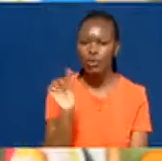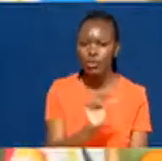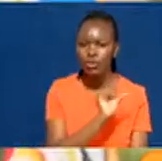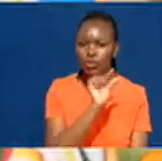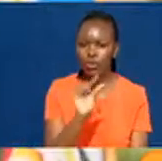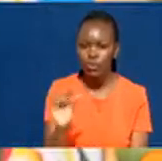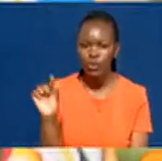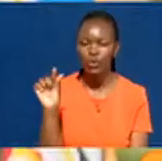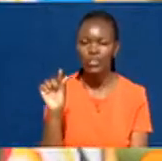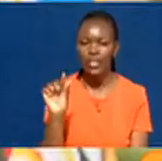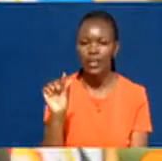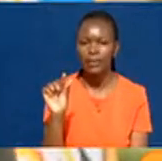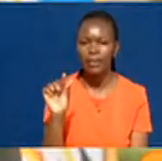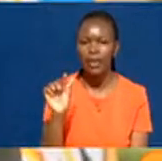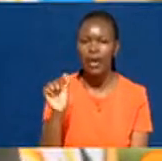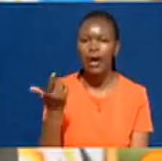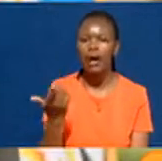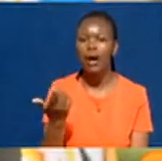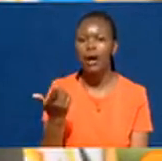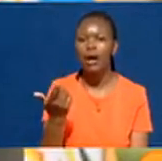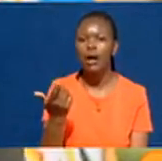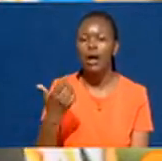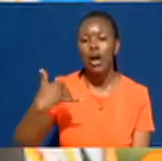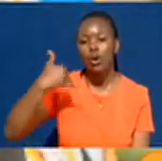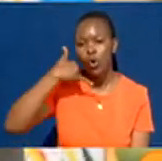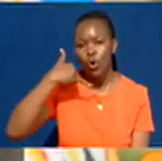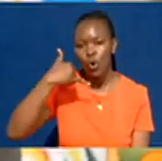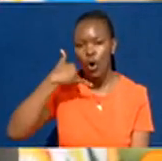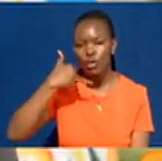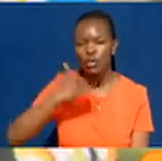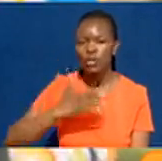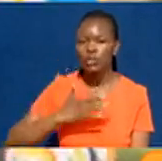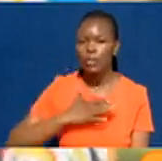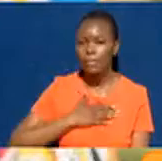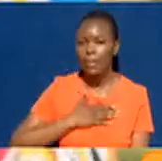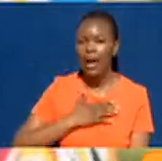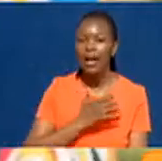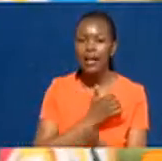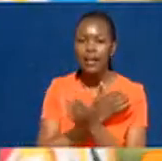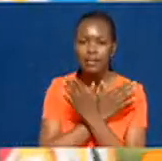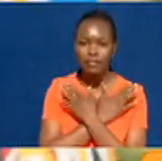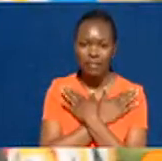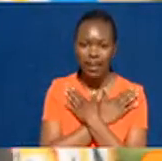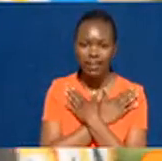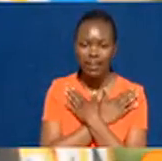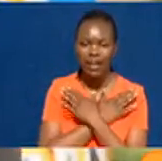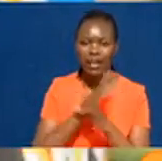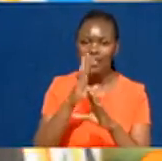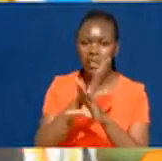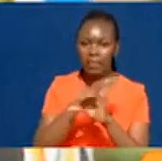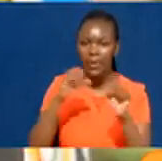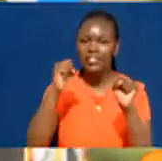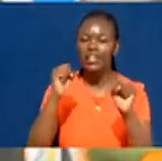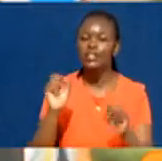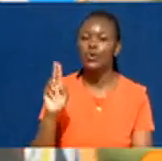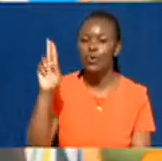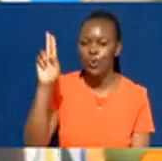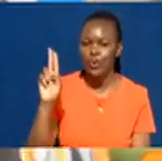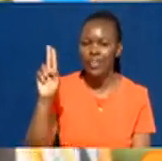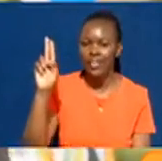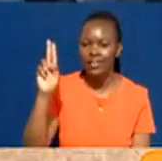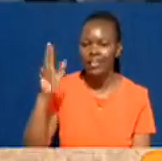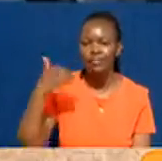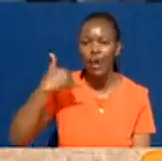putting a call to my good friend, President Uhuru Kenyatta,